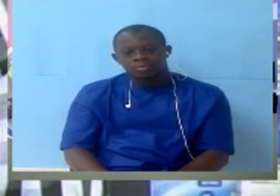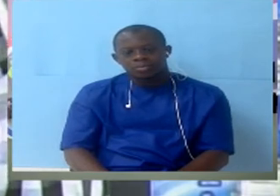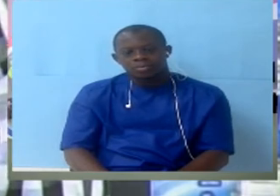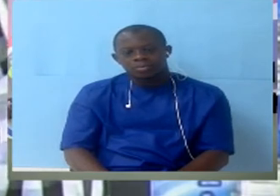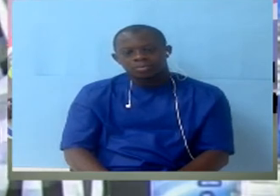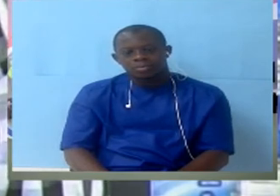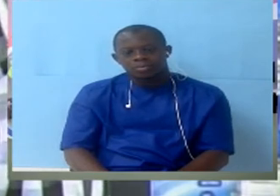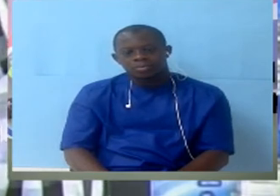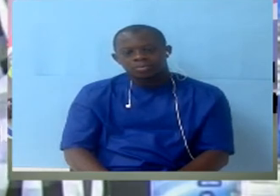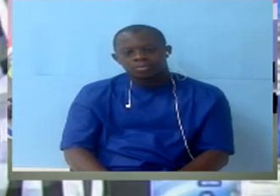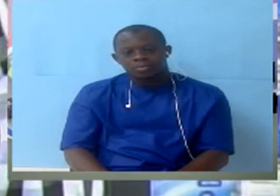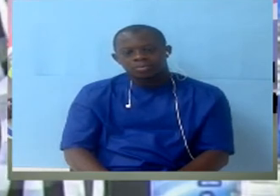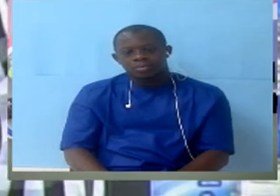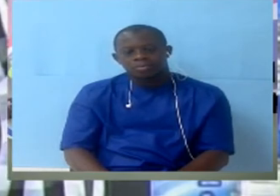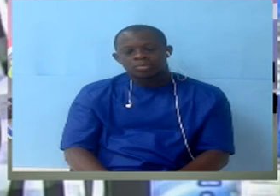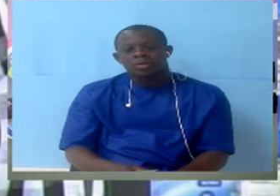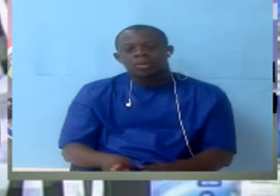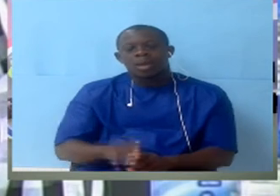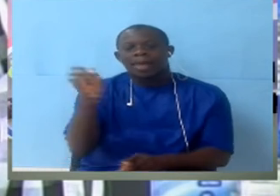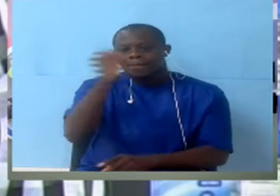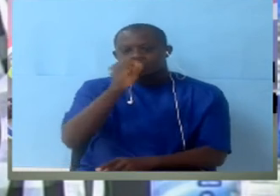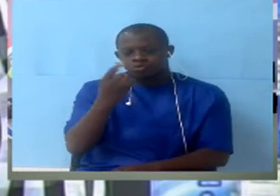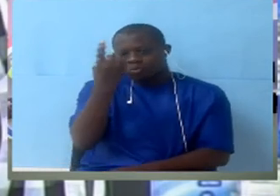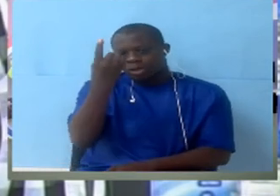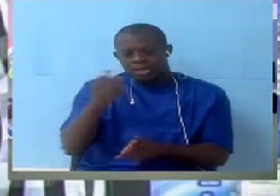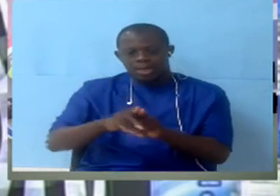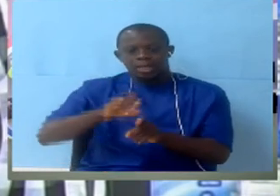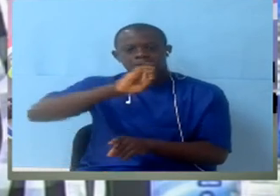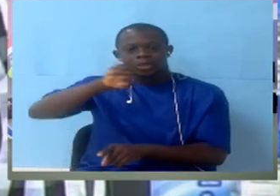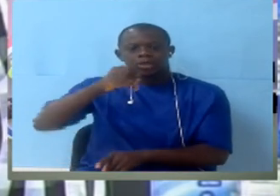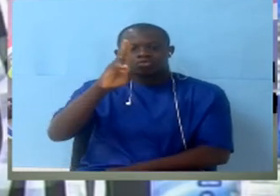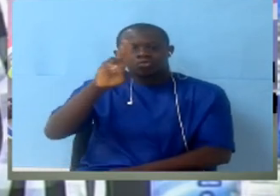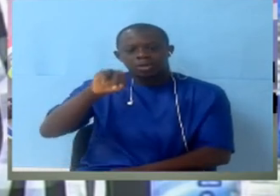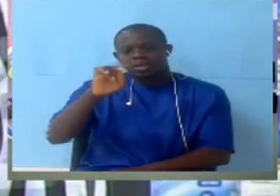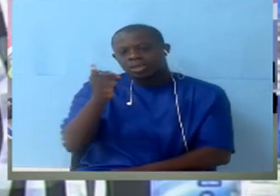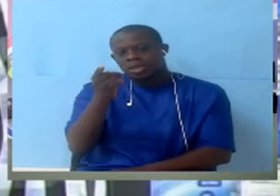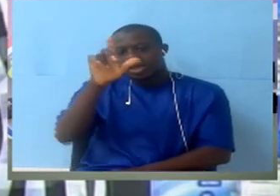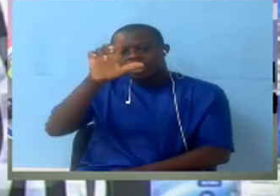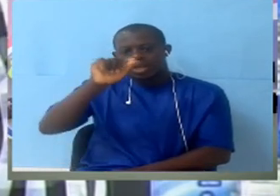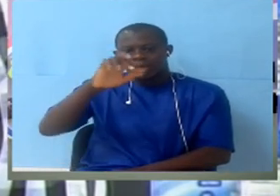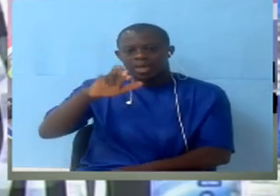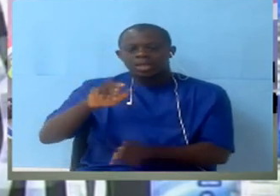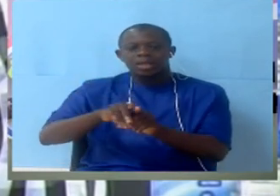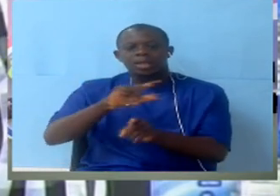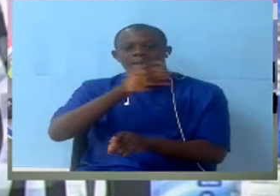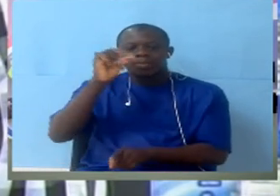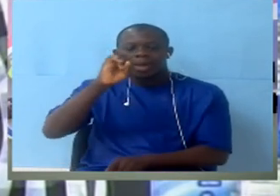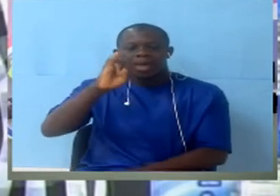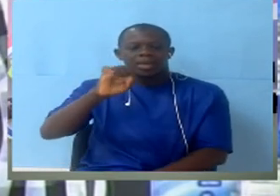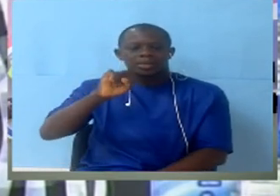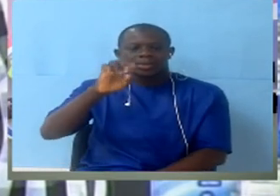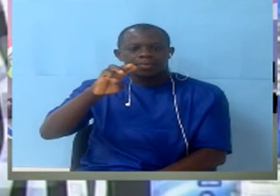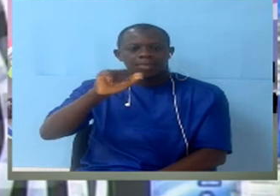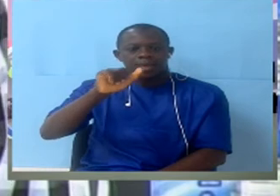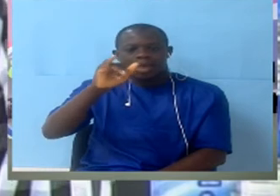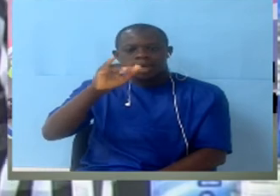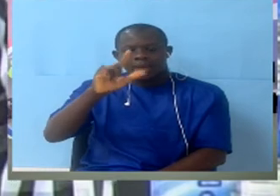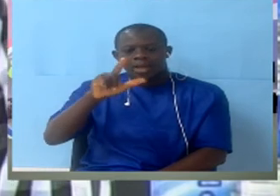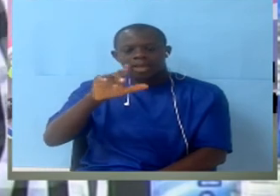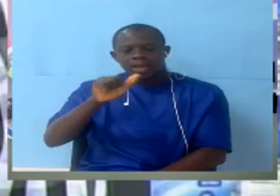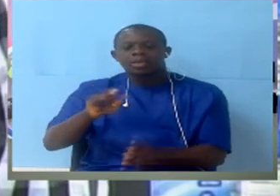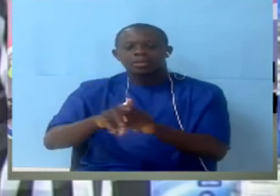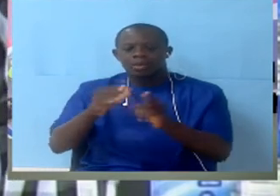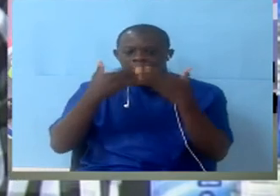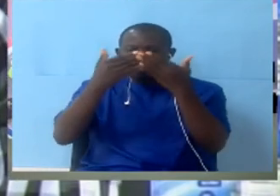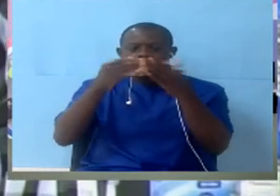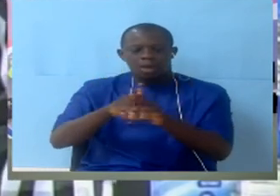can threaten the call, I'm going to arrest you. Because one jungler called Ismaila Jamme was always threatening me that he will arrest me. Any guard post me